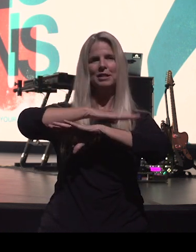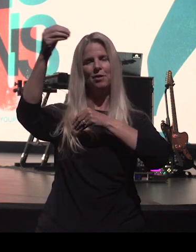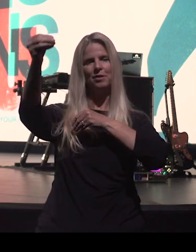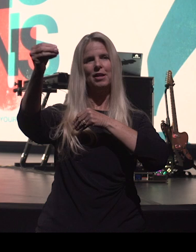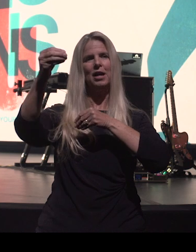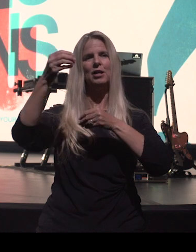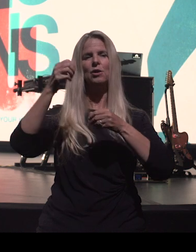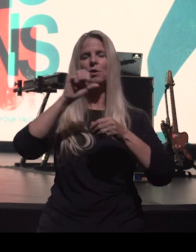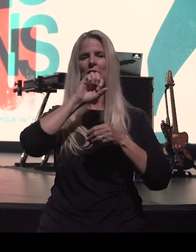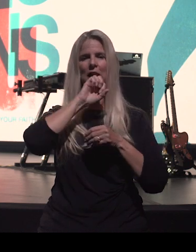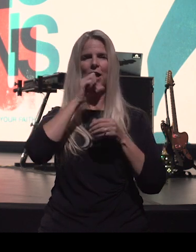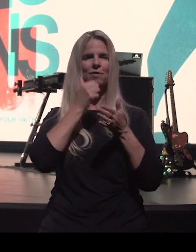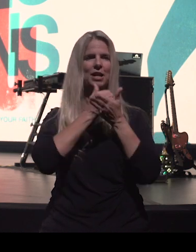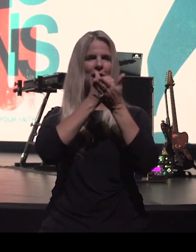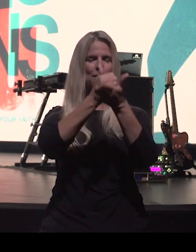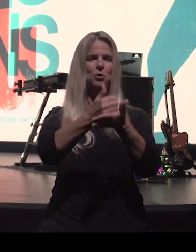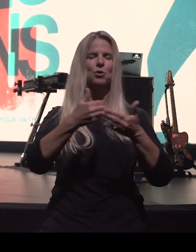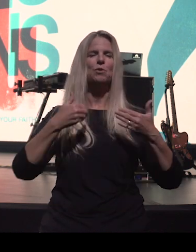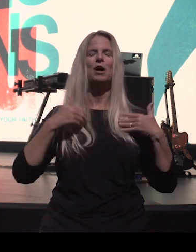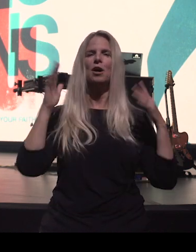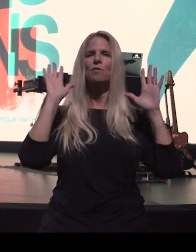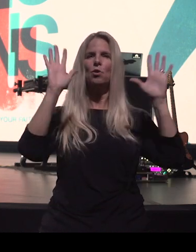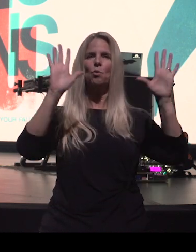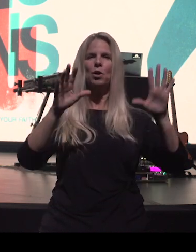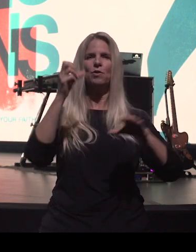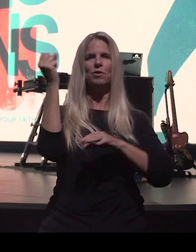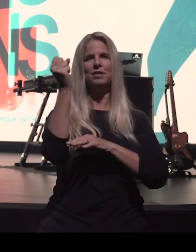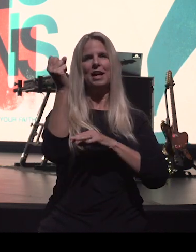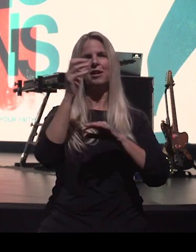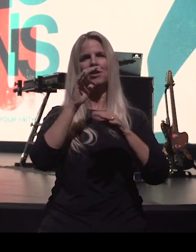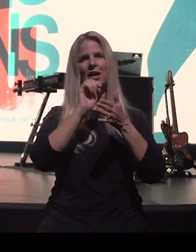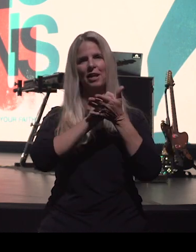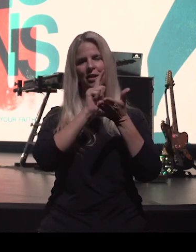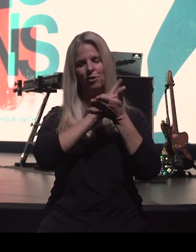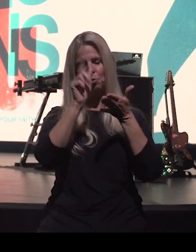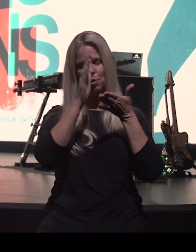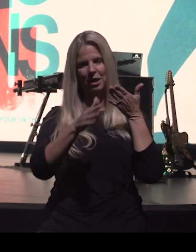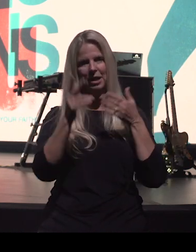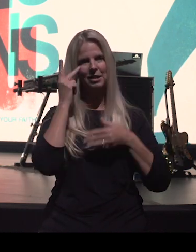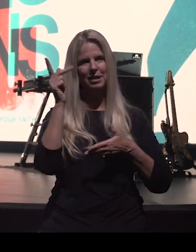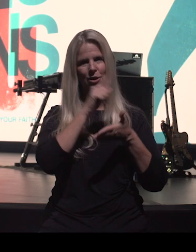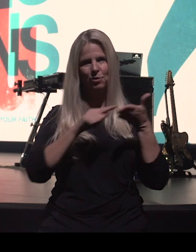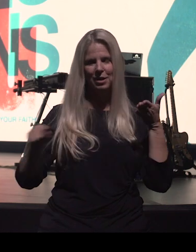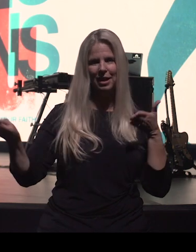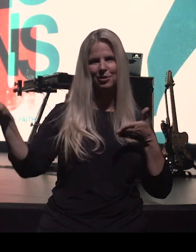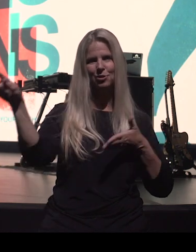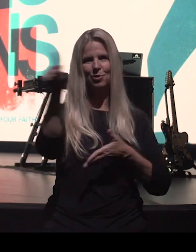that next step. Have a great rest of your Saturday and your weekend. We'll see y'all next week.